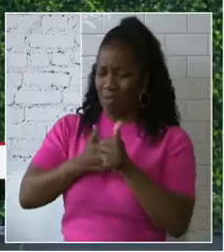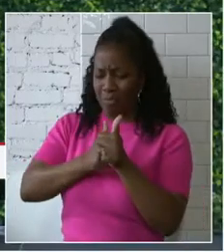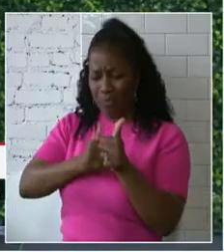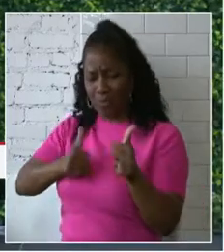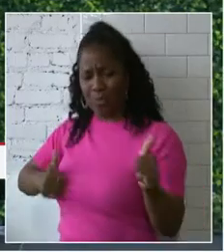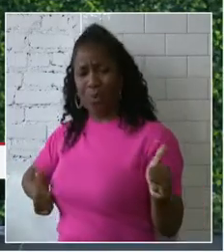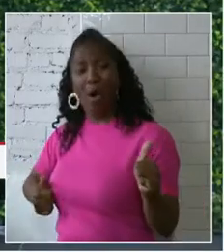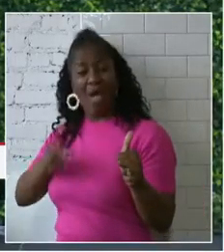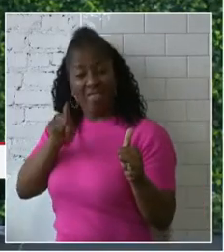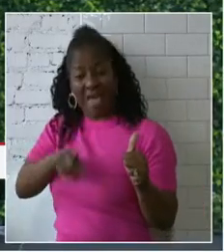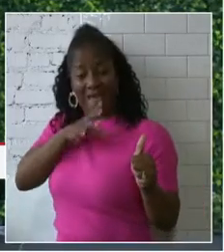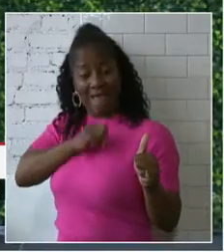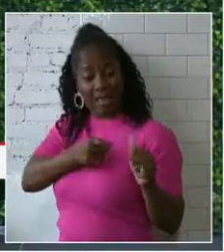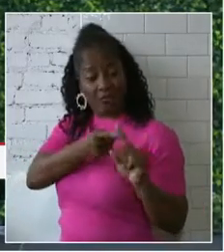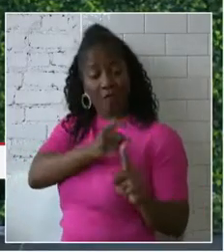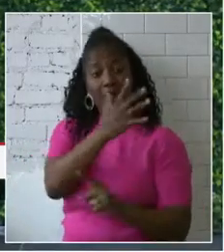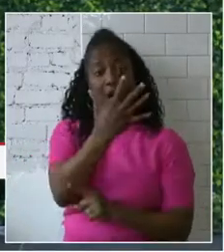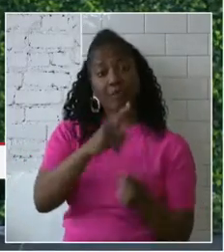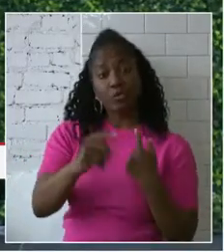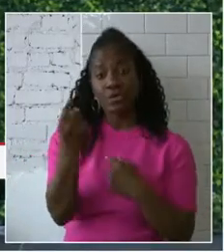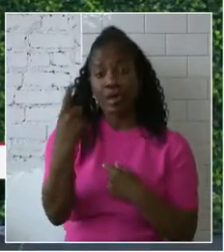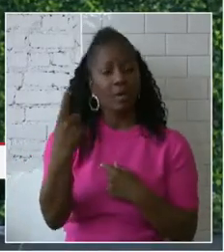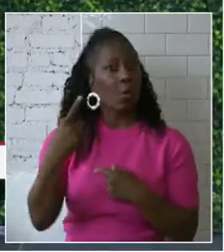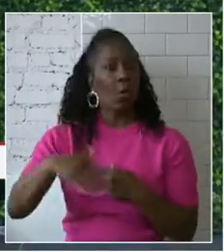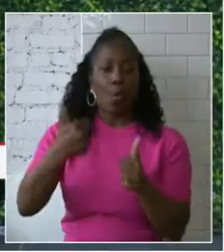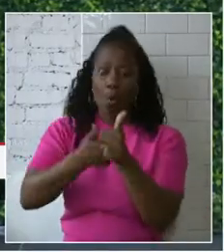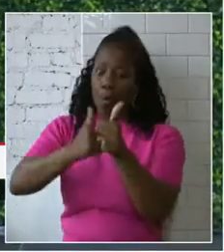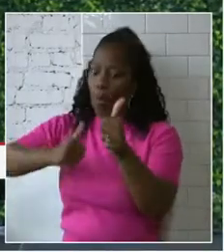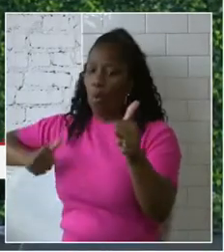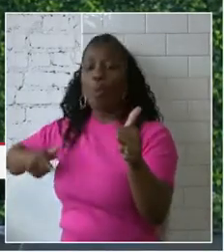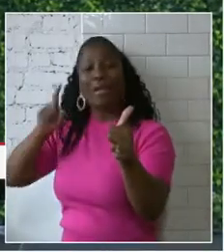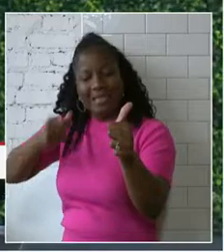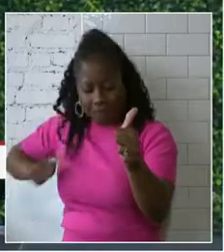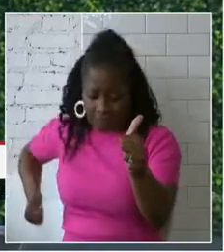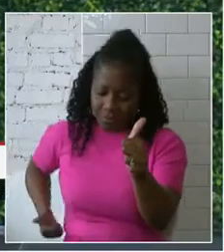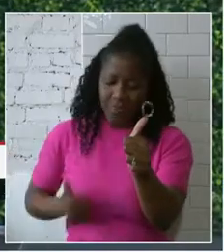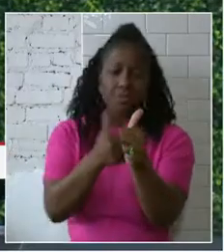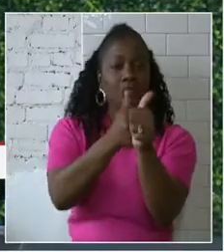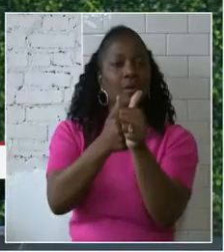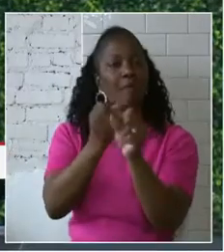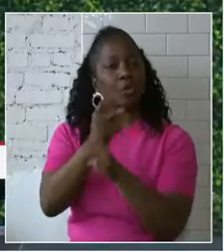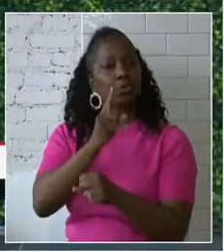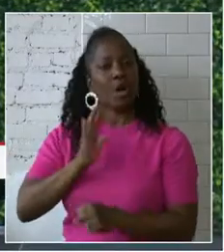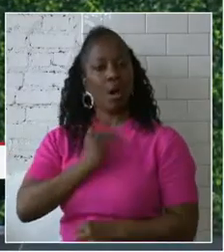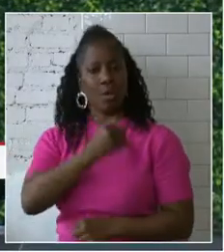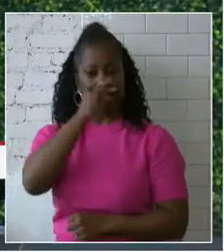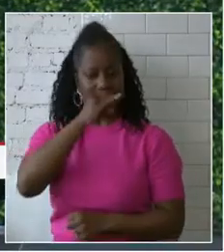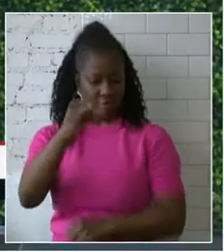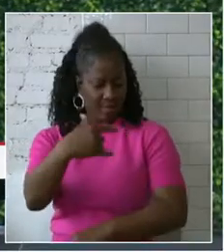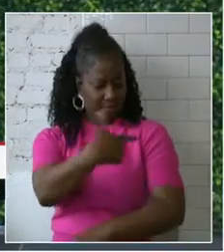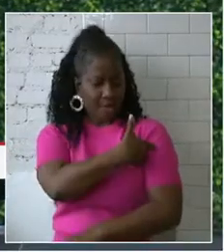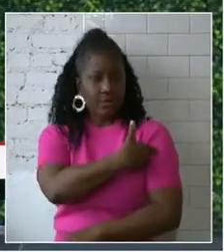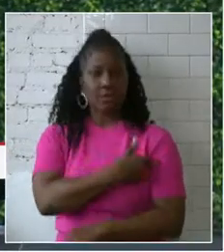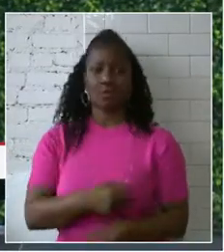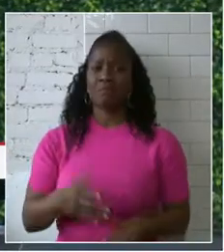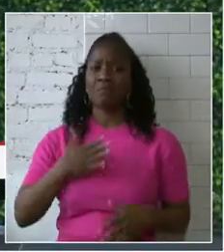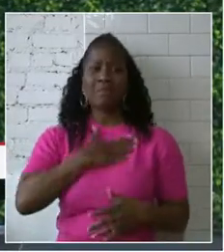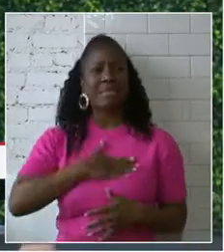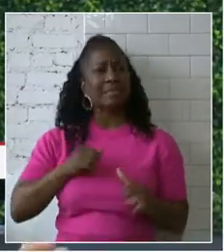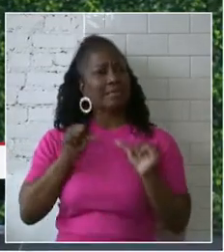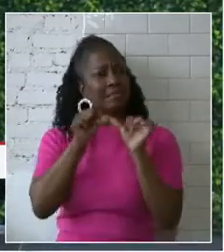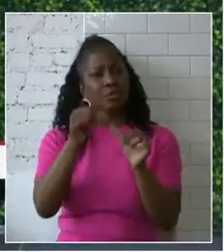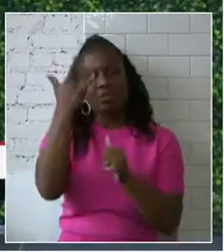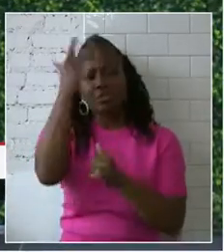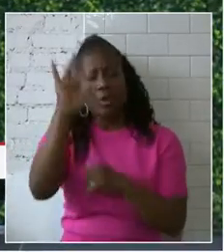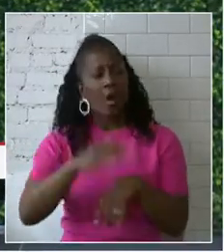5 to 11-year-olds, guys. We need to get our kids vaccinated. And be smart about yourself, your family, and